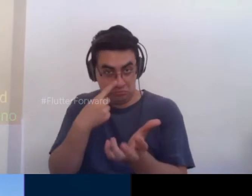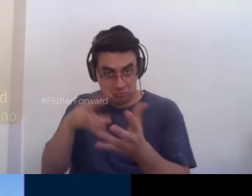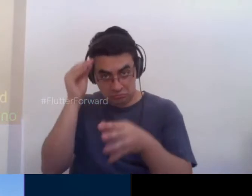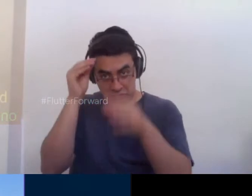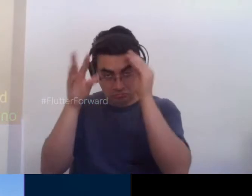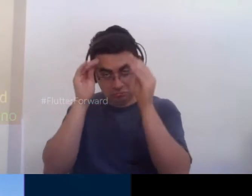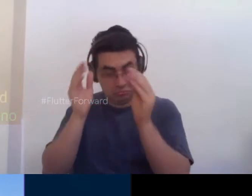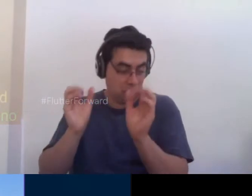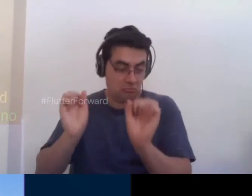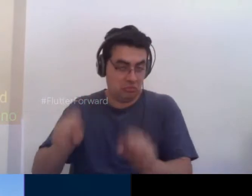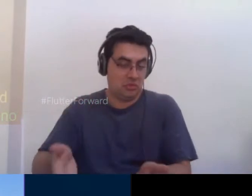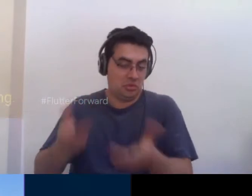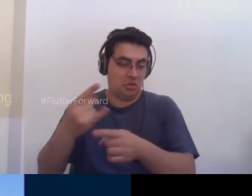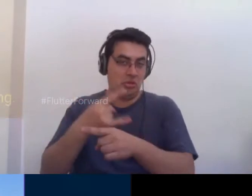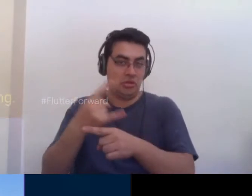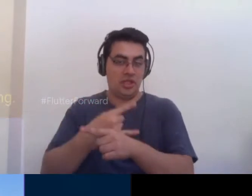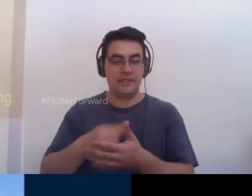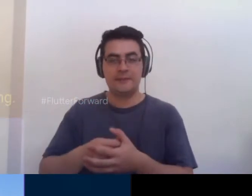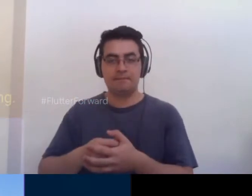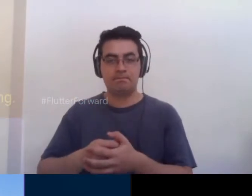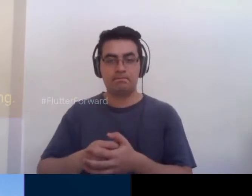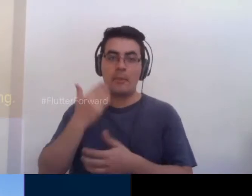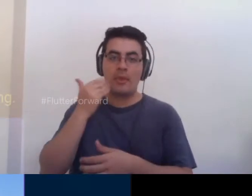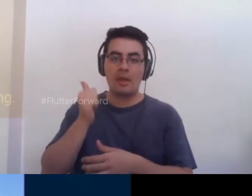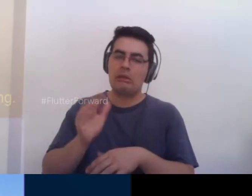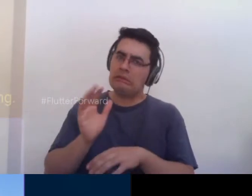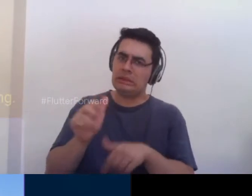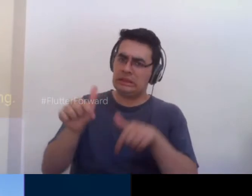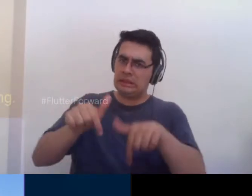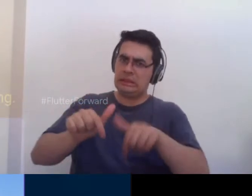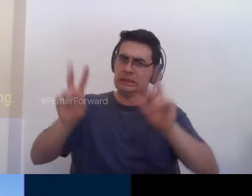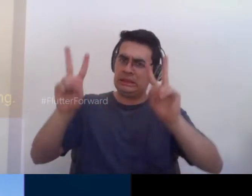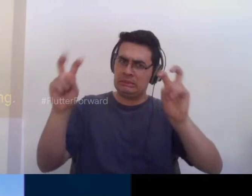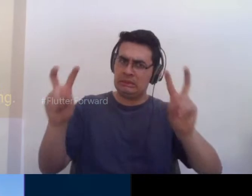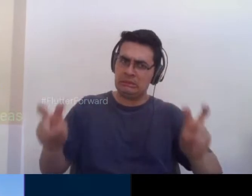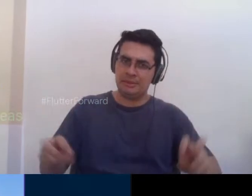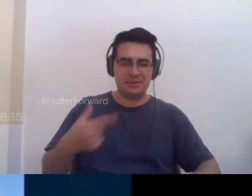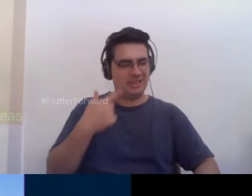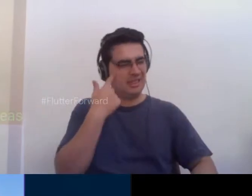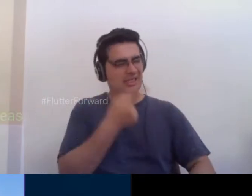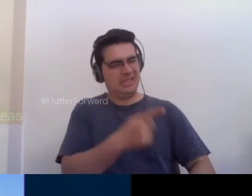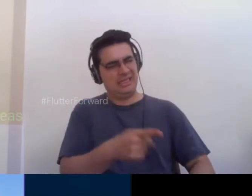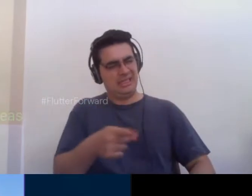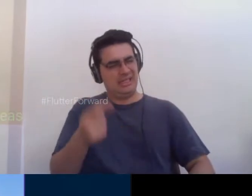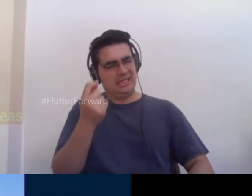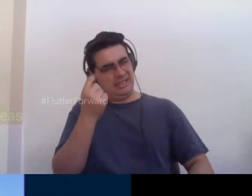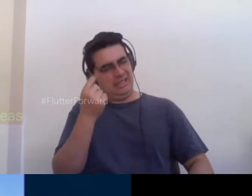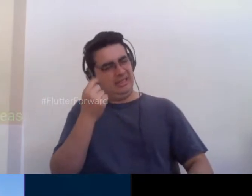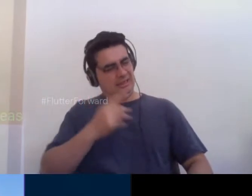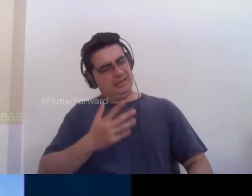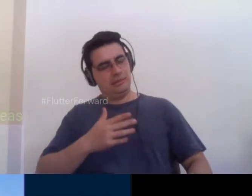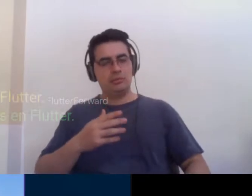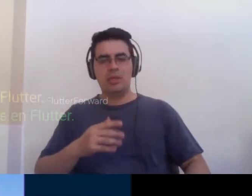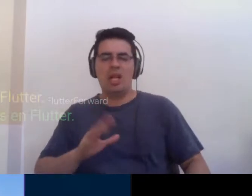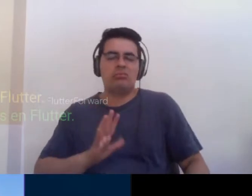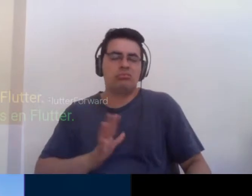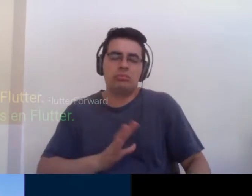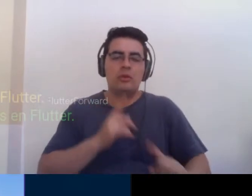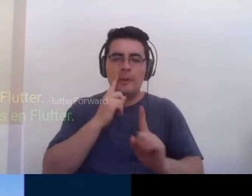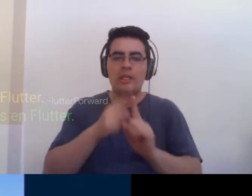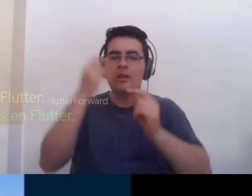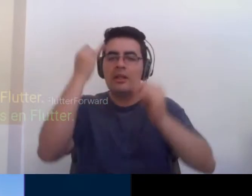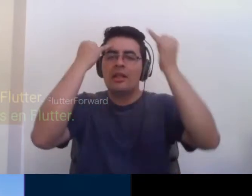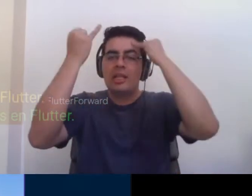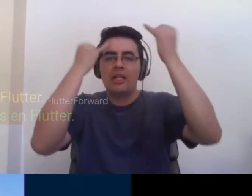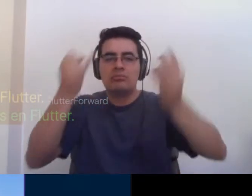So we covered a lot of ground today, and don't worry if you didn't catch everything. Our main goal was to give you a few ideas to explore